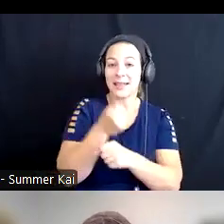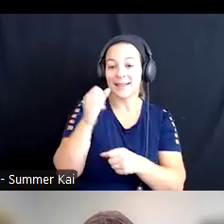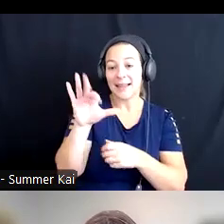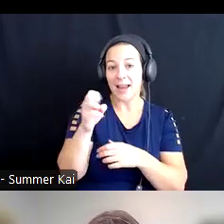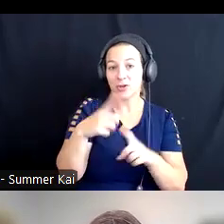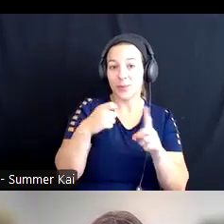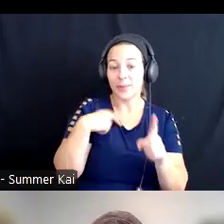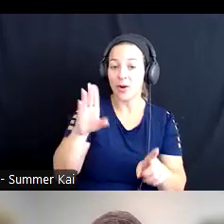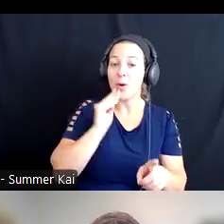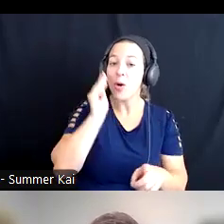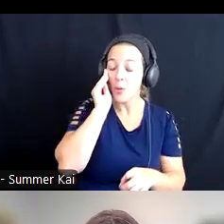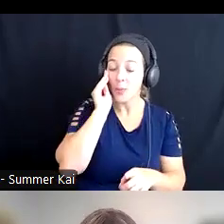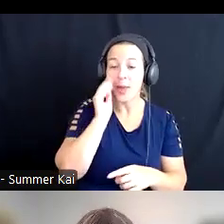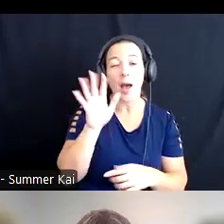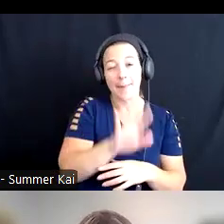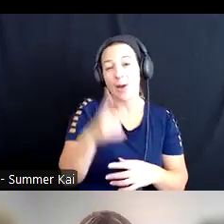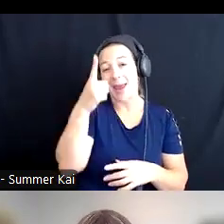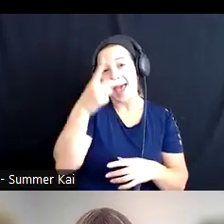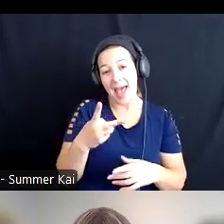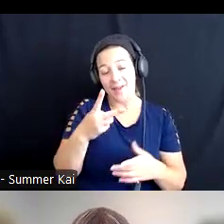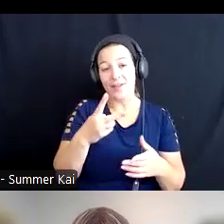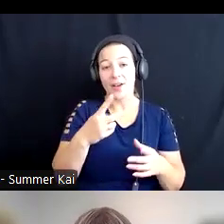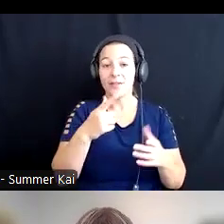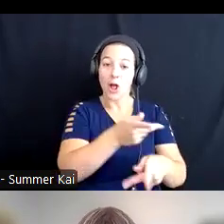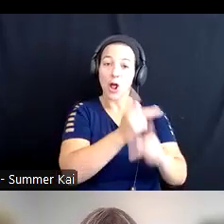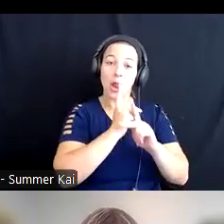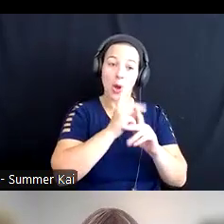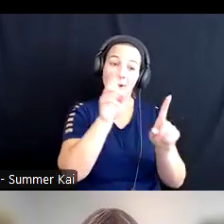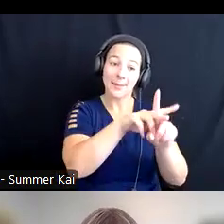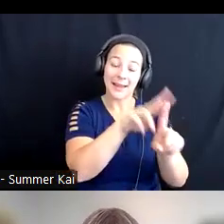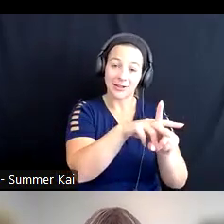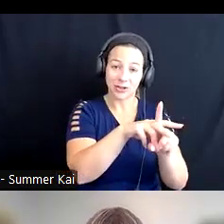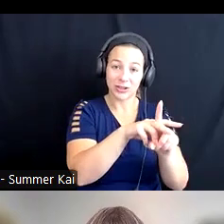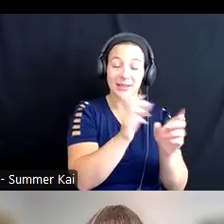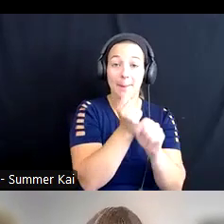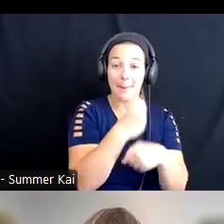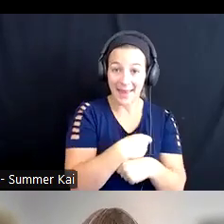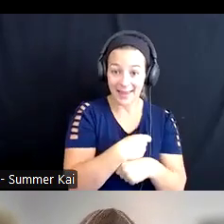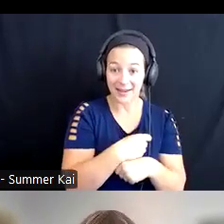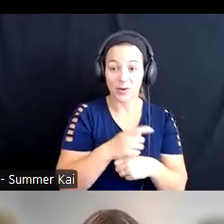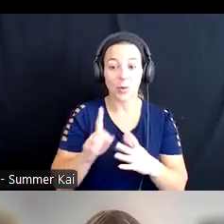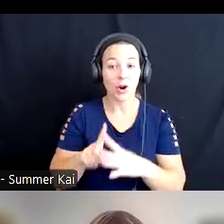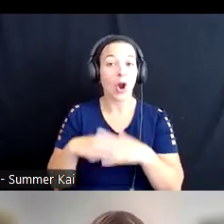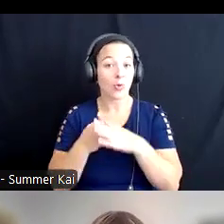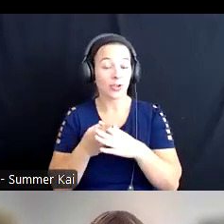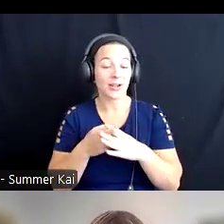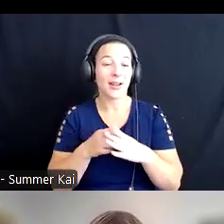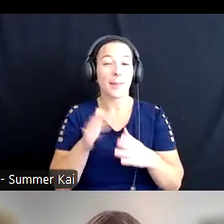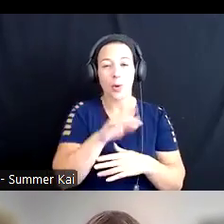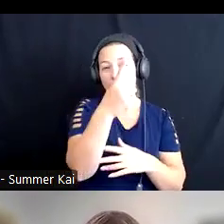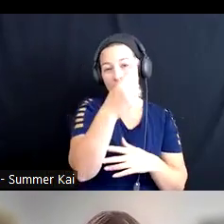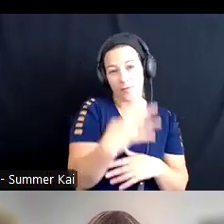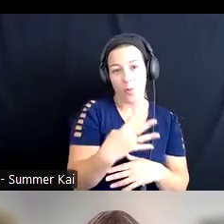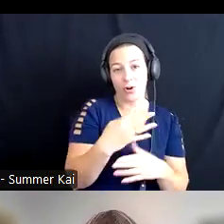And about half of the loan applications that are made are actually originated A quarter of them are denied, and the